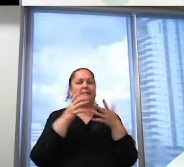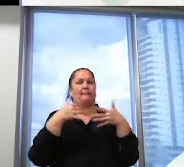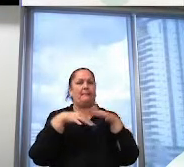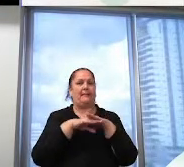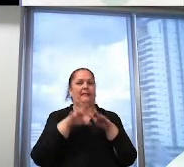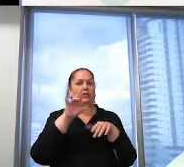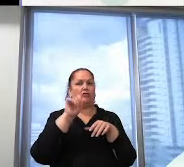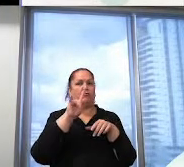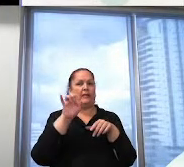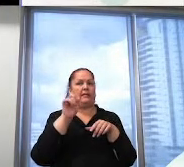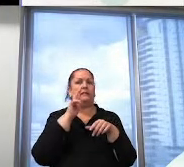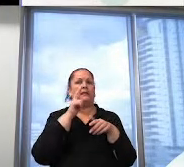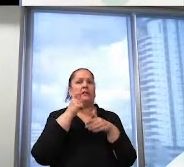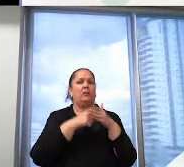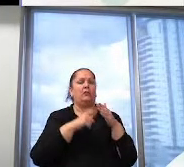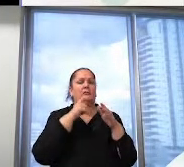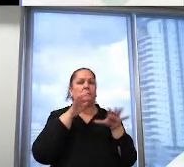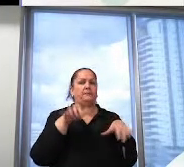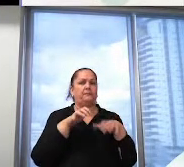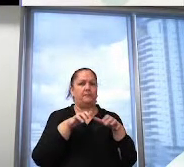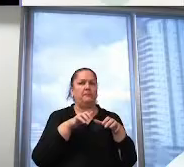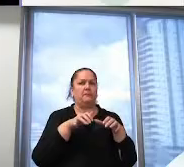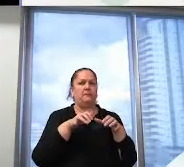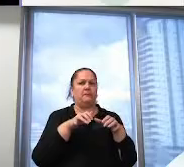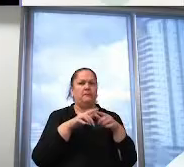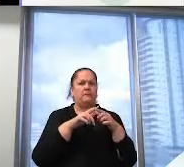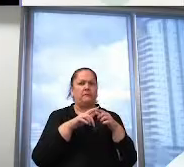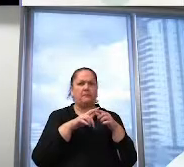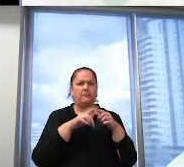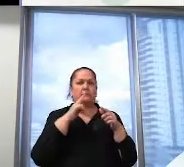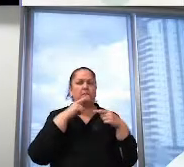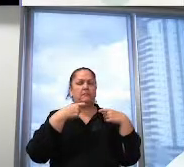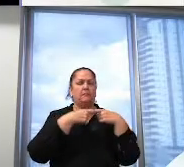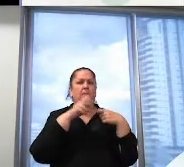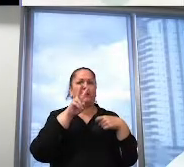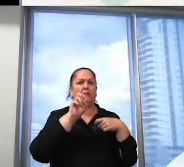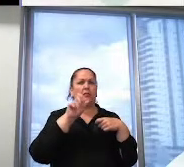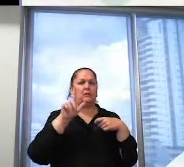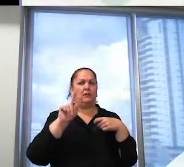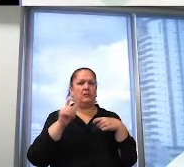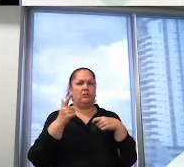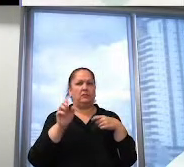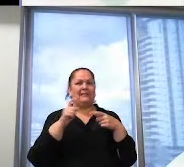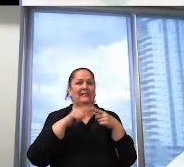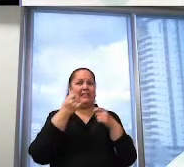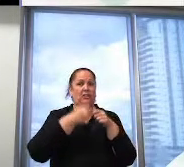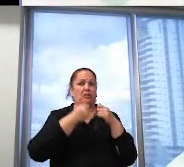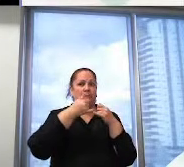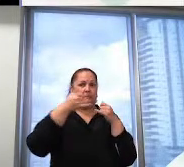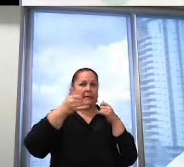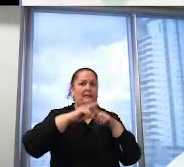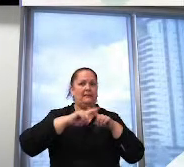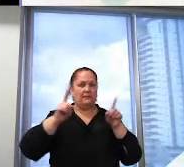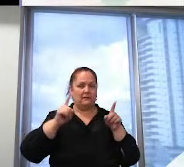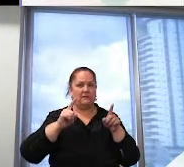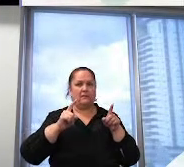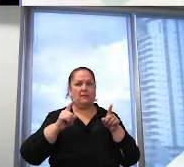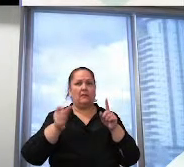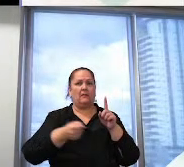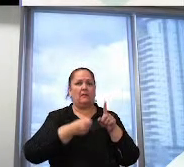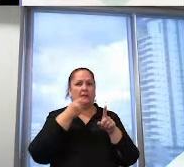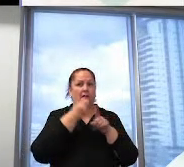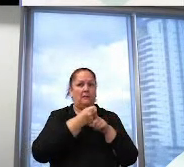blended rate of the cost to perform work by asset class and voltage. Each work mile is different and